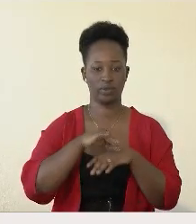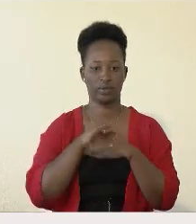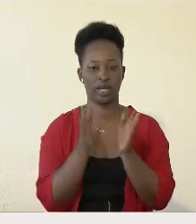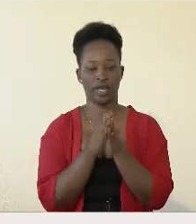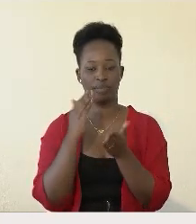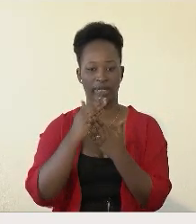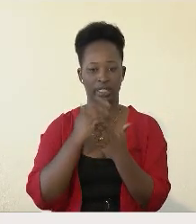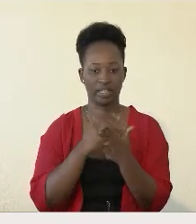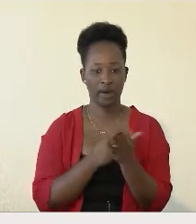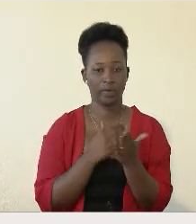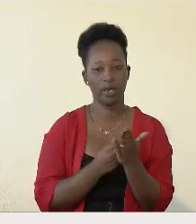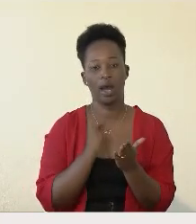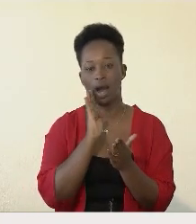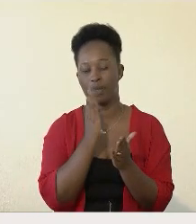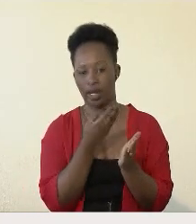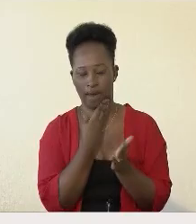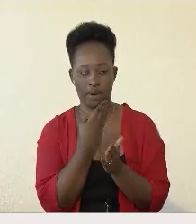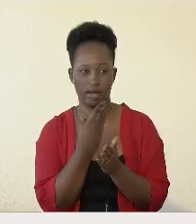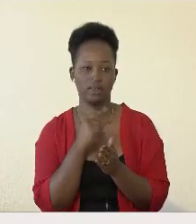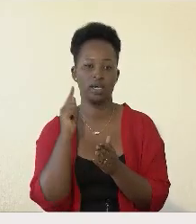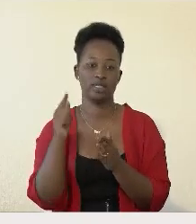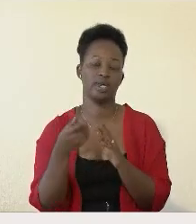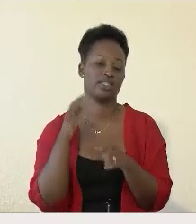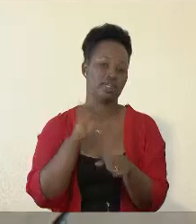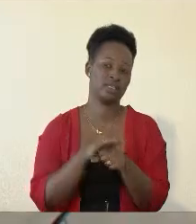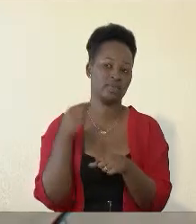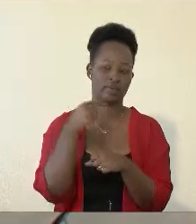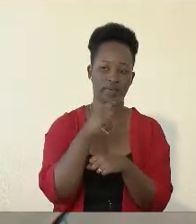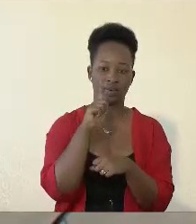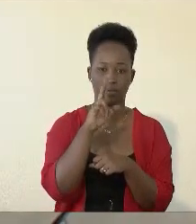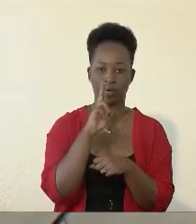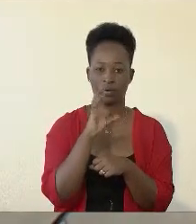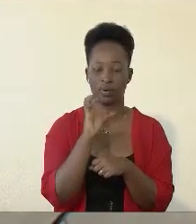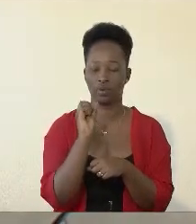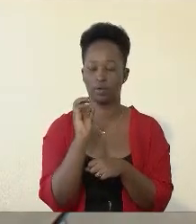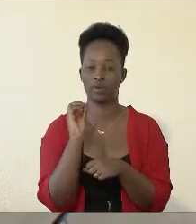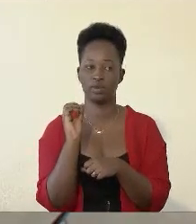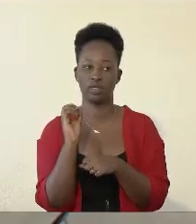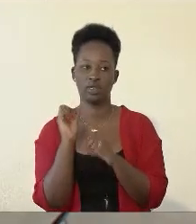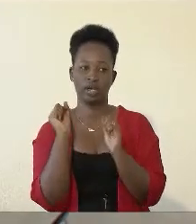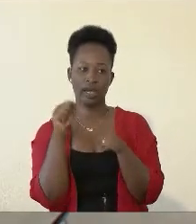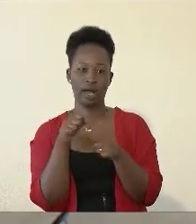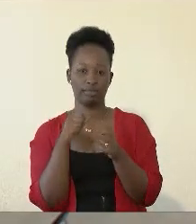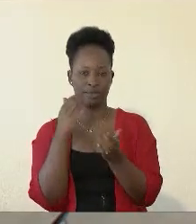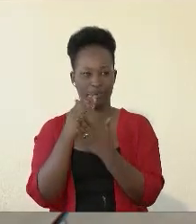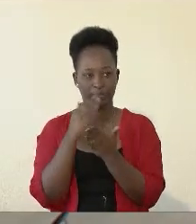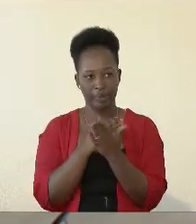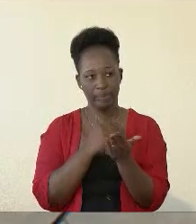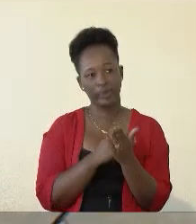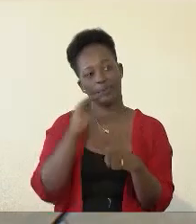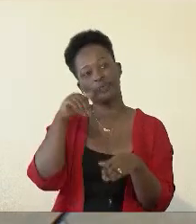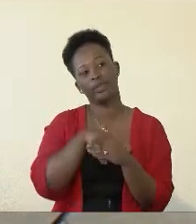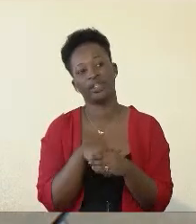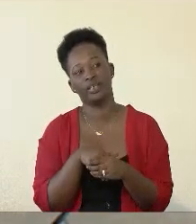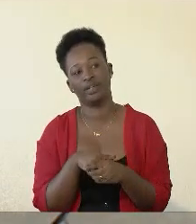dioxide and water. So that excessive glucose can also be in tissues can also be broken down